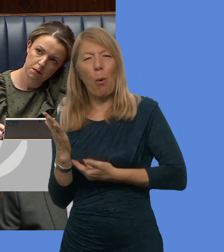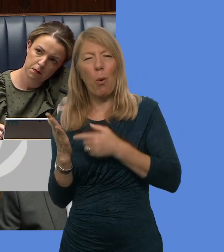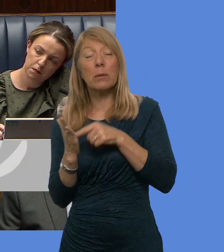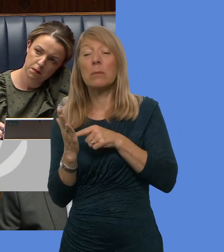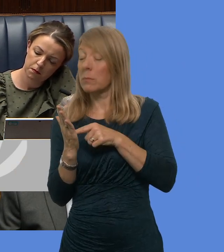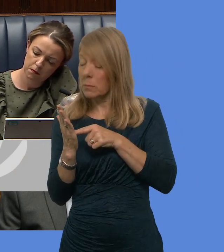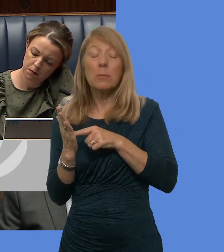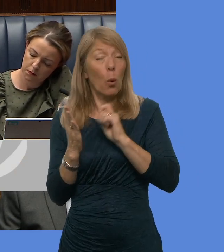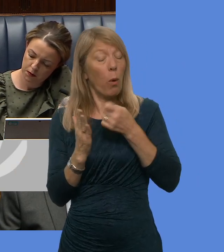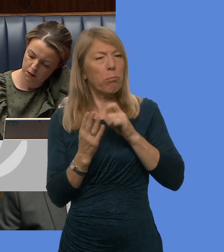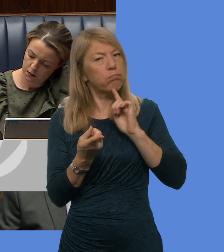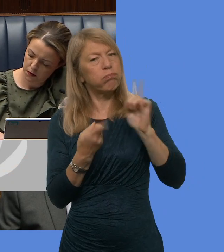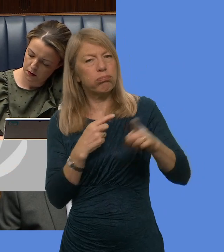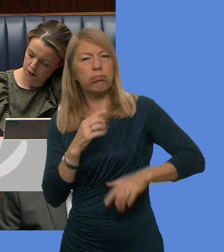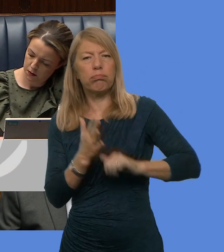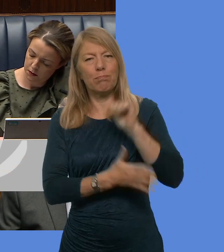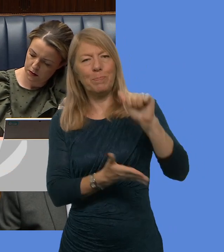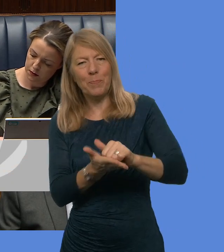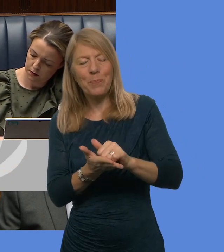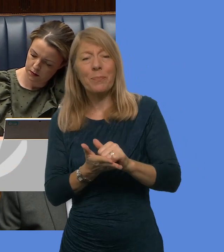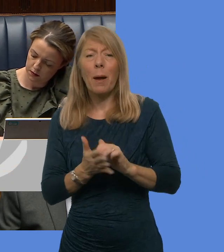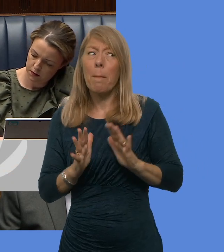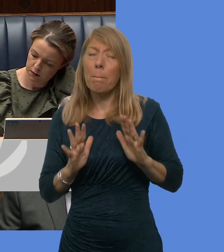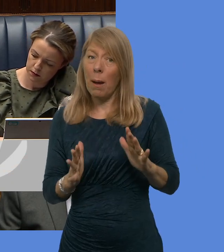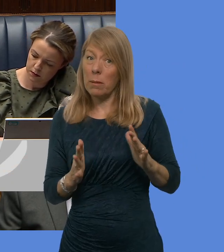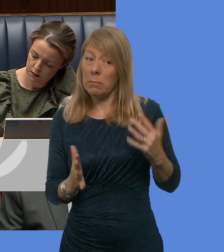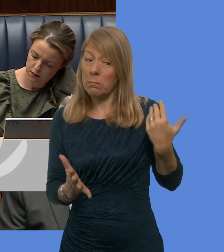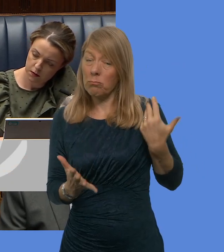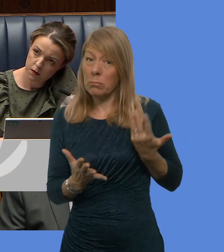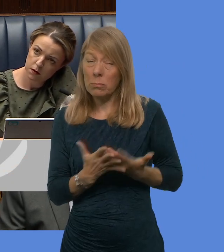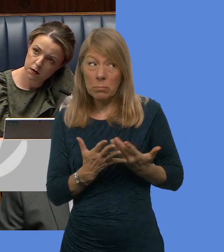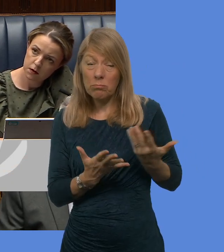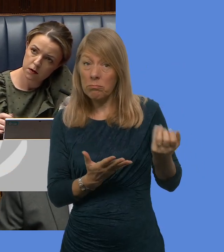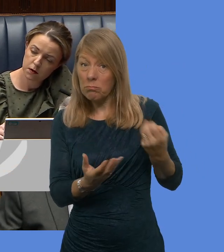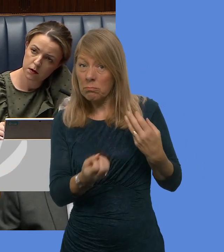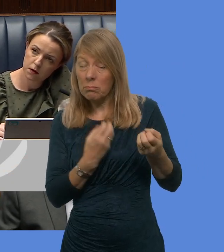the fact that the contribution from teachers, pupils and parents in their feedback